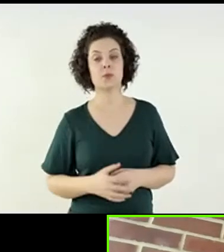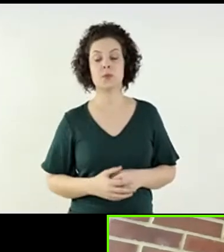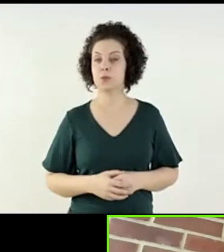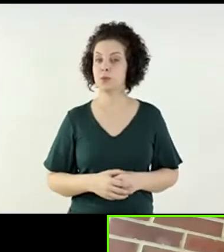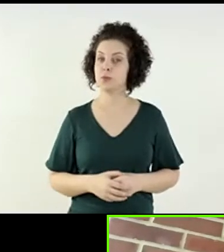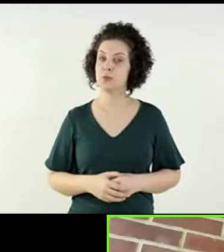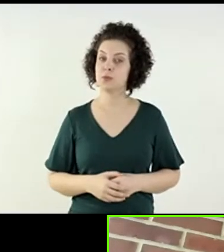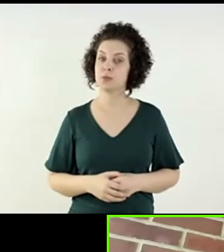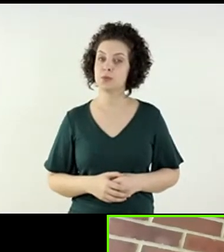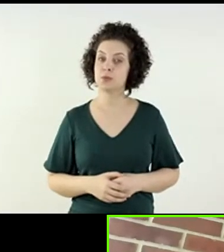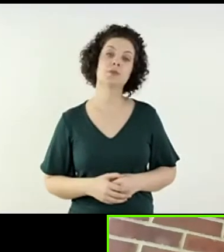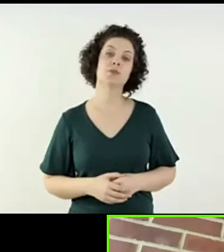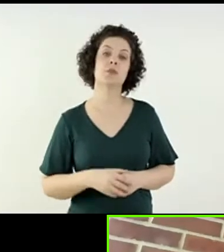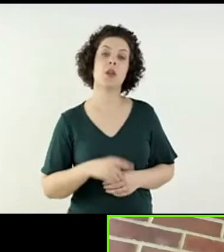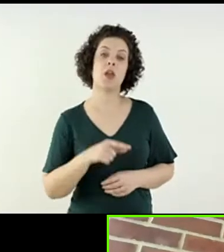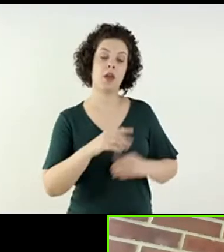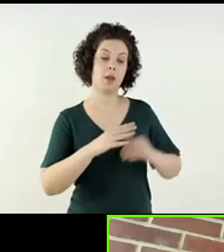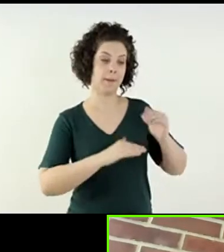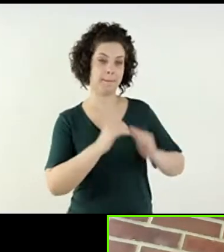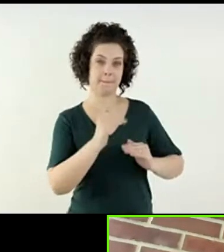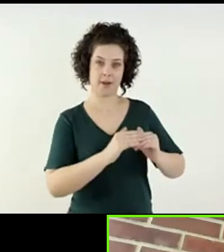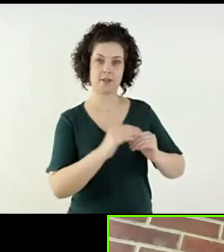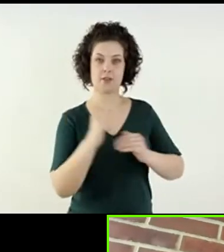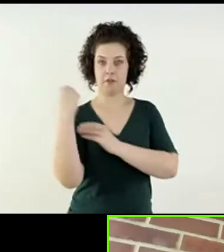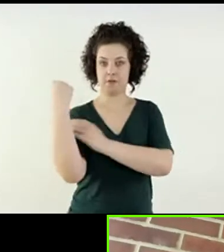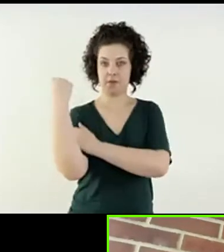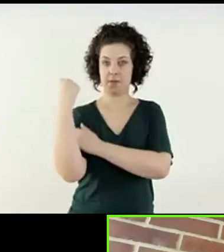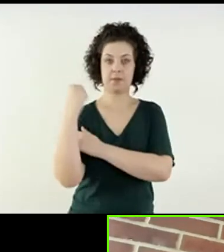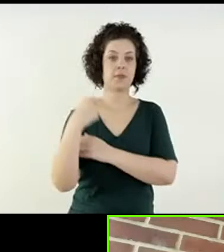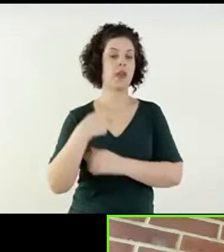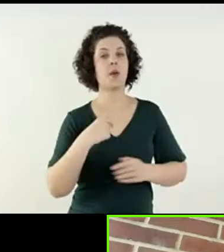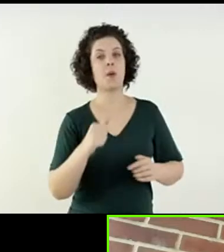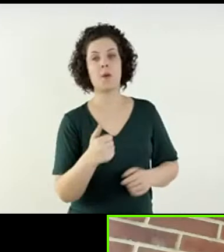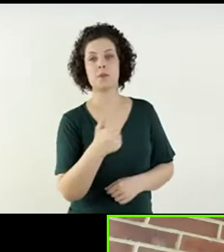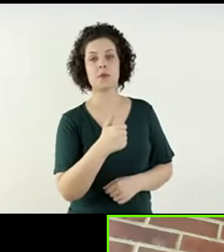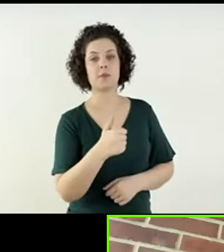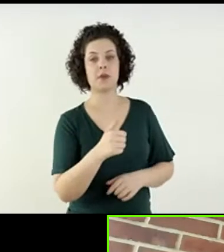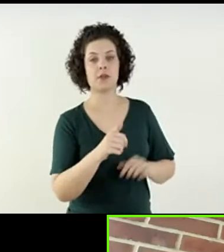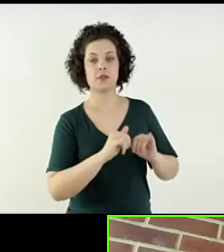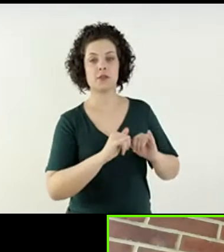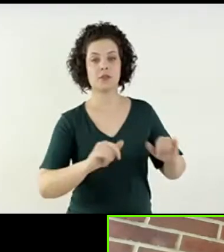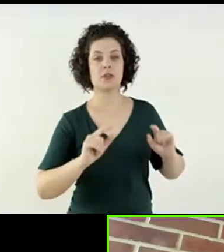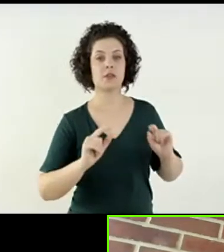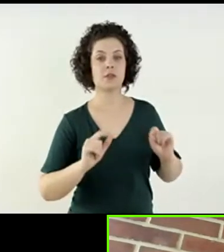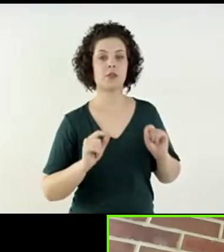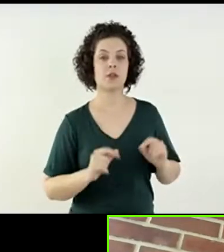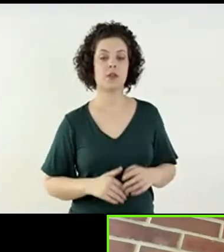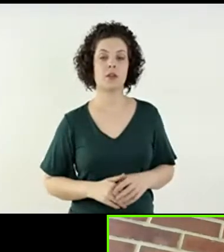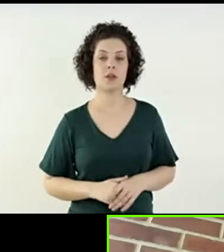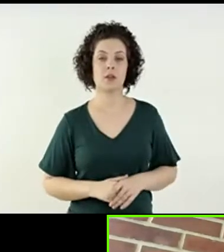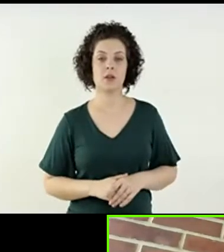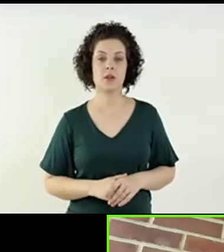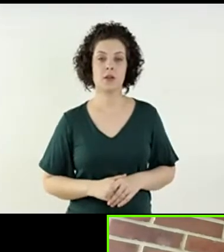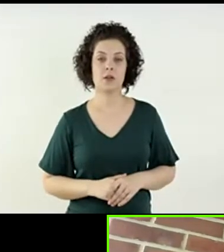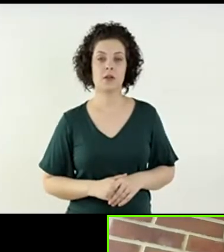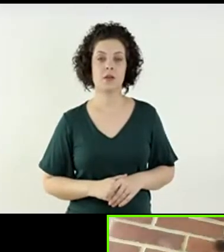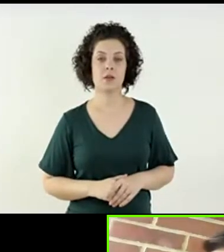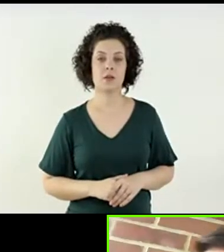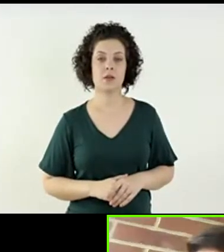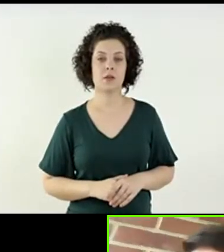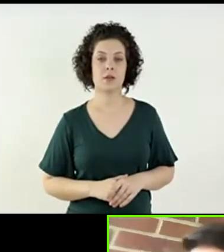start out by saying that, of course, those are proclivities. Those are sort of